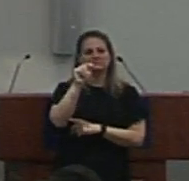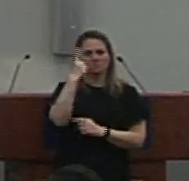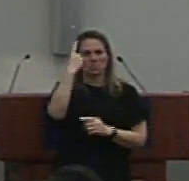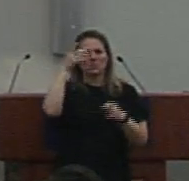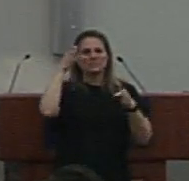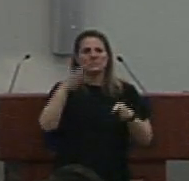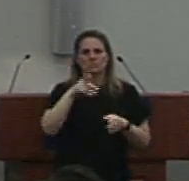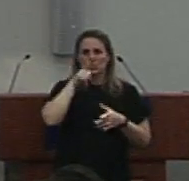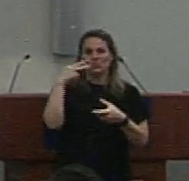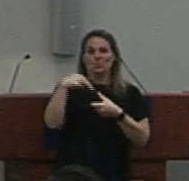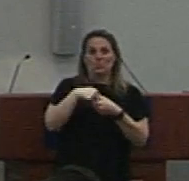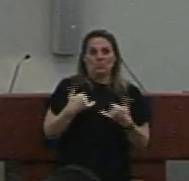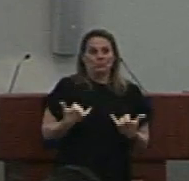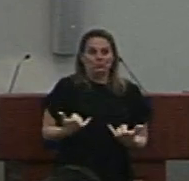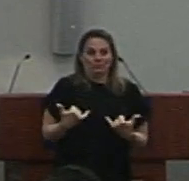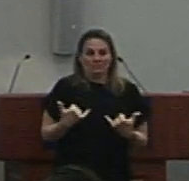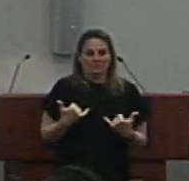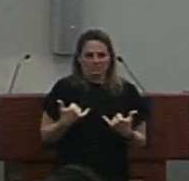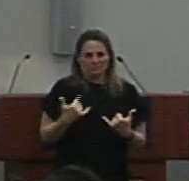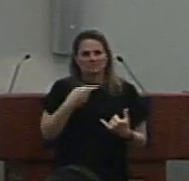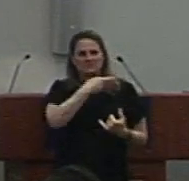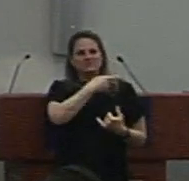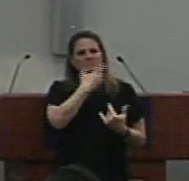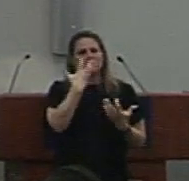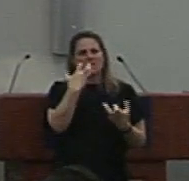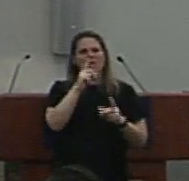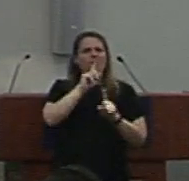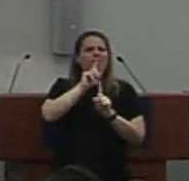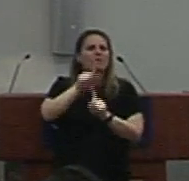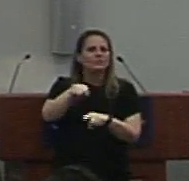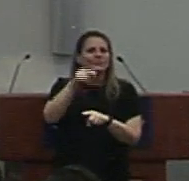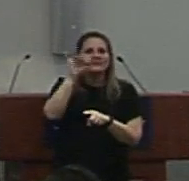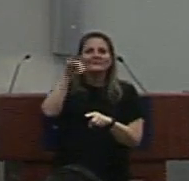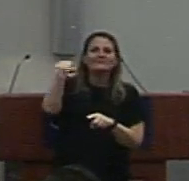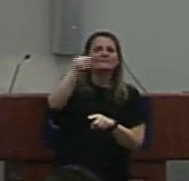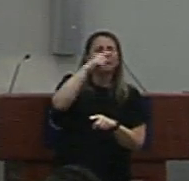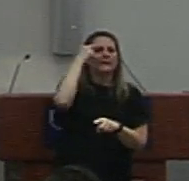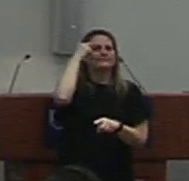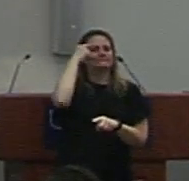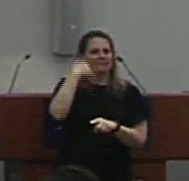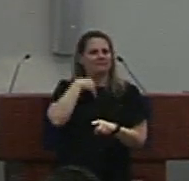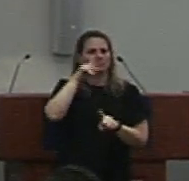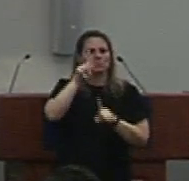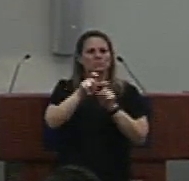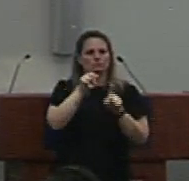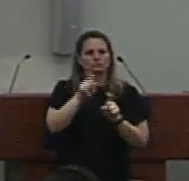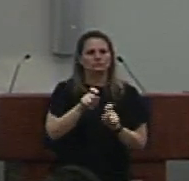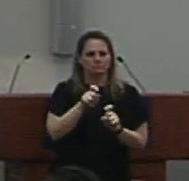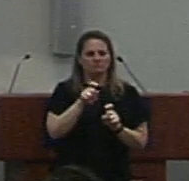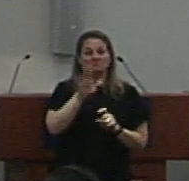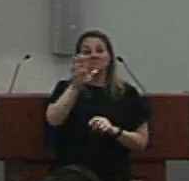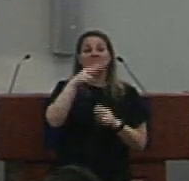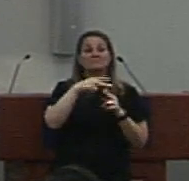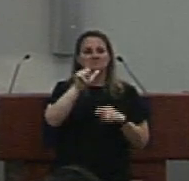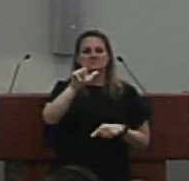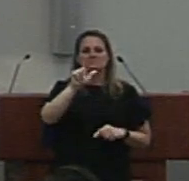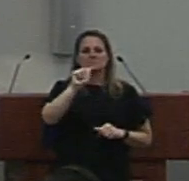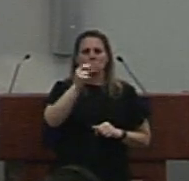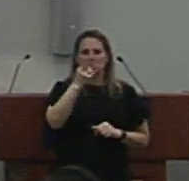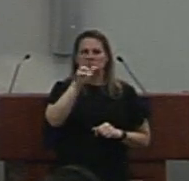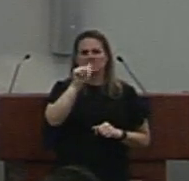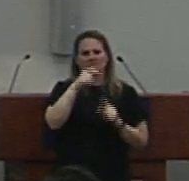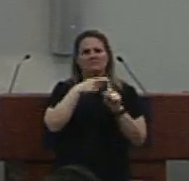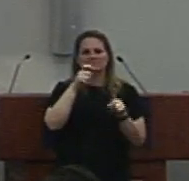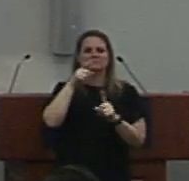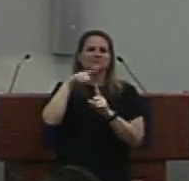any MBTA questions, we will ask Laura to respond if she's able. So I just want to wrap up by saying we won't be able to